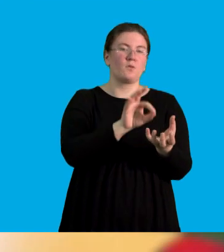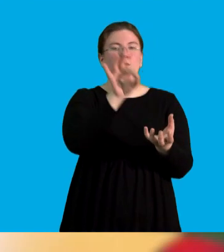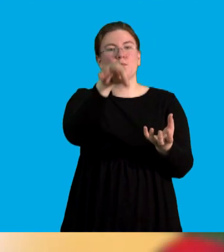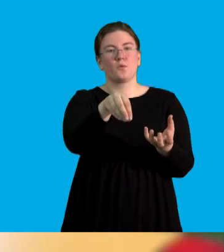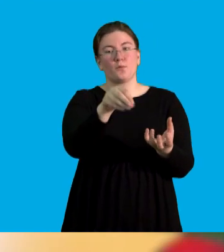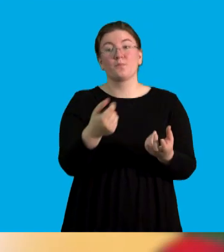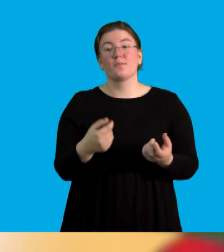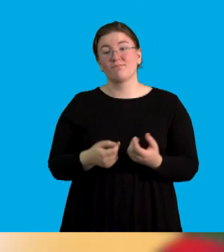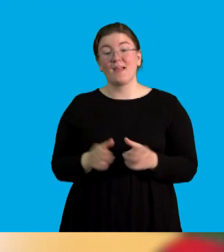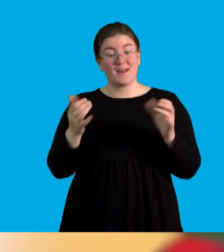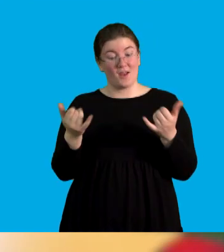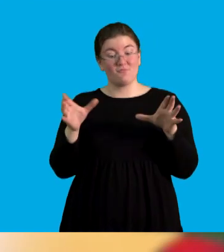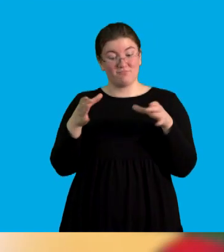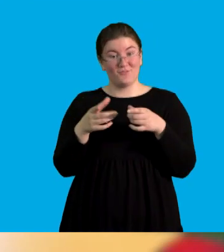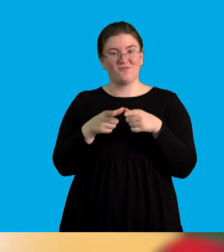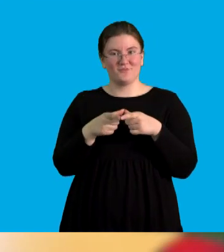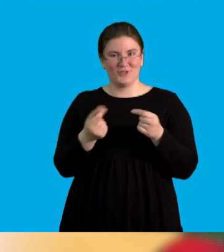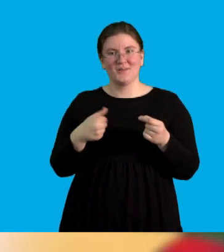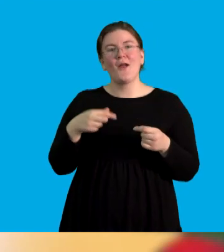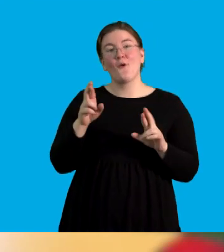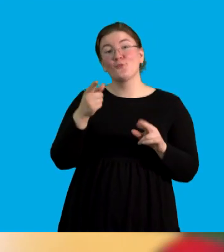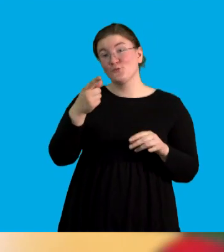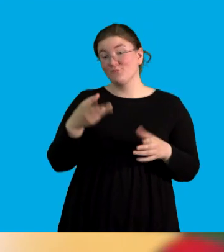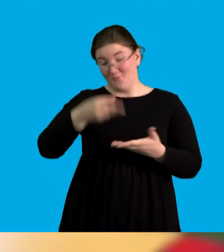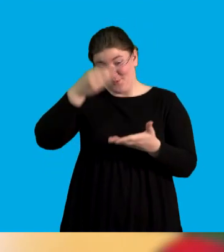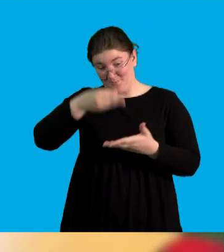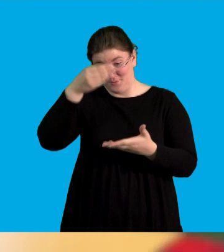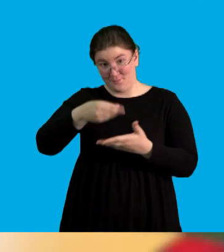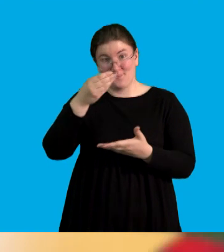lesson today. I hope that you learned a lot and that you have